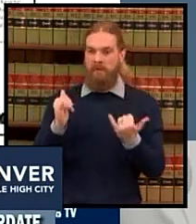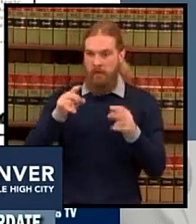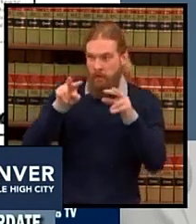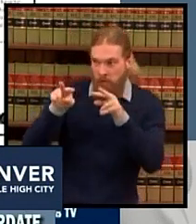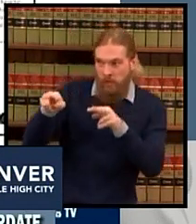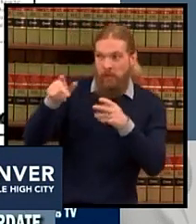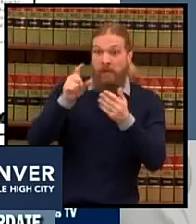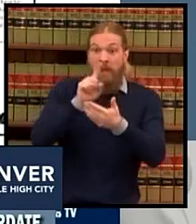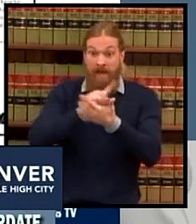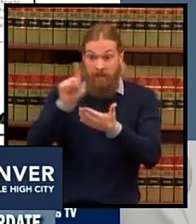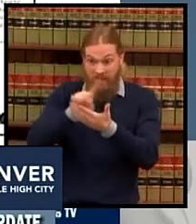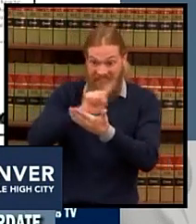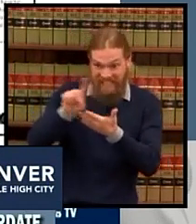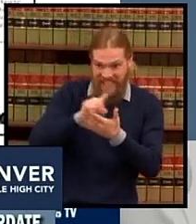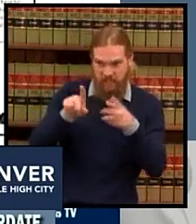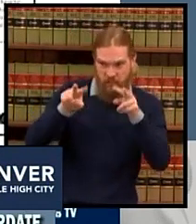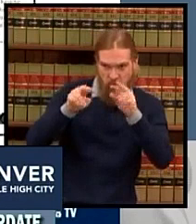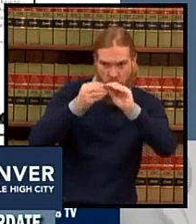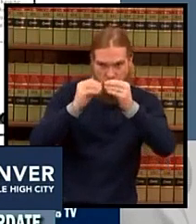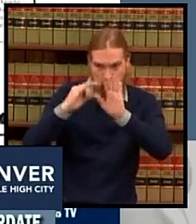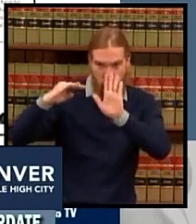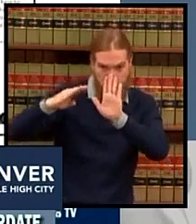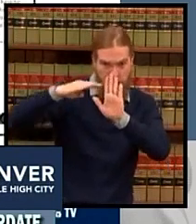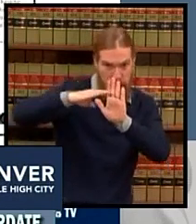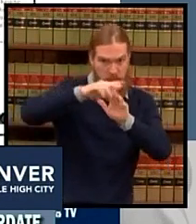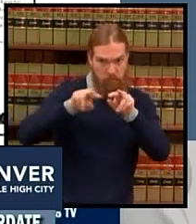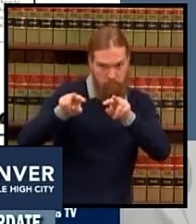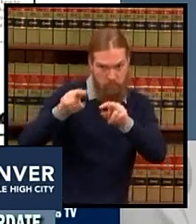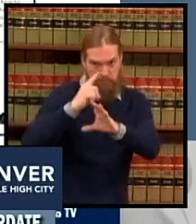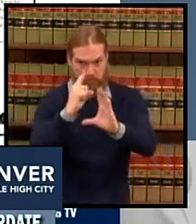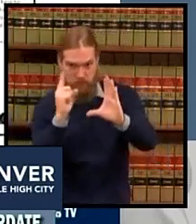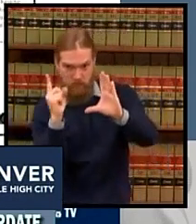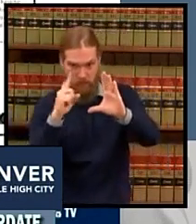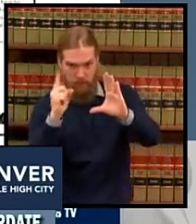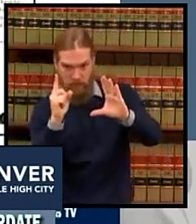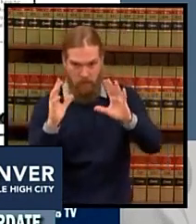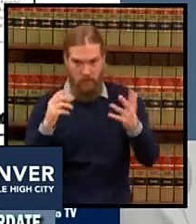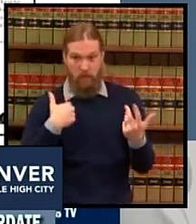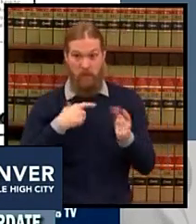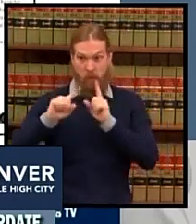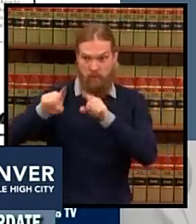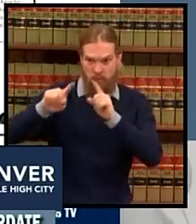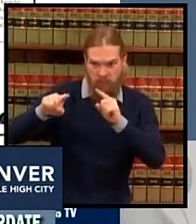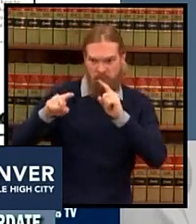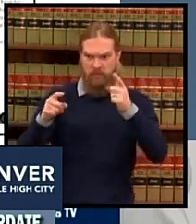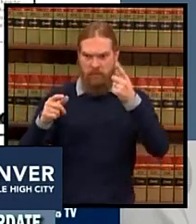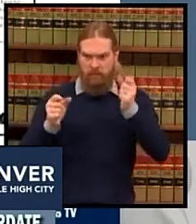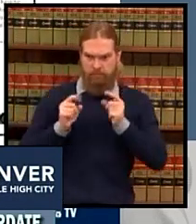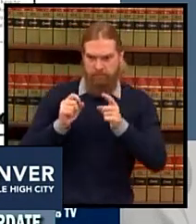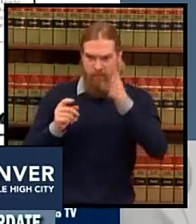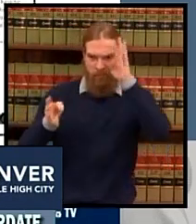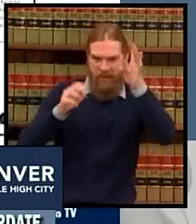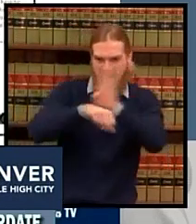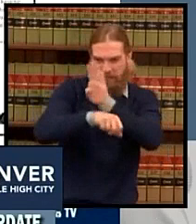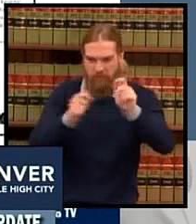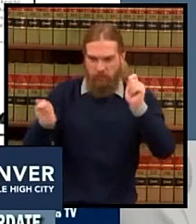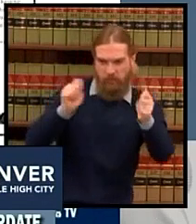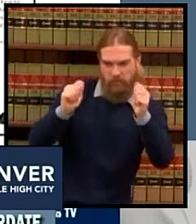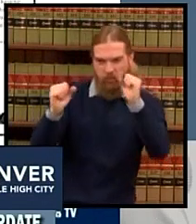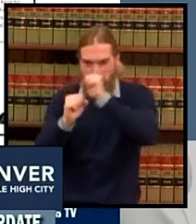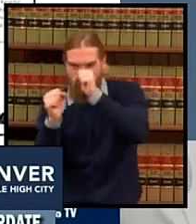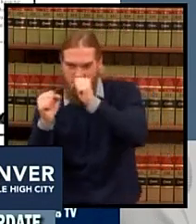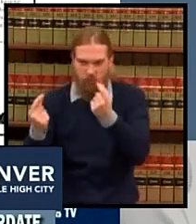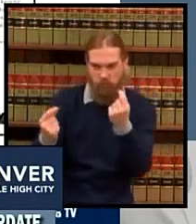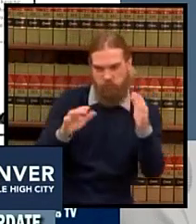us an opportunity to respond quicker. And we know more now than we did at the beginning of the pandemic. We know that a case